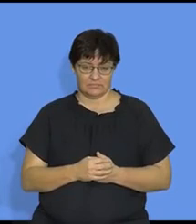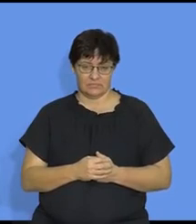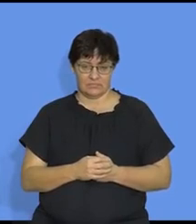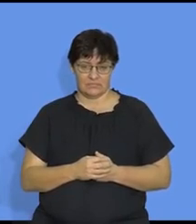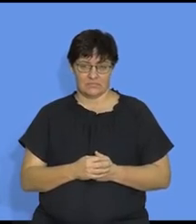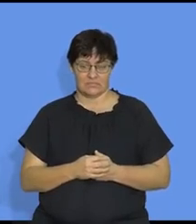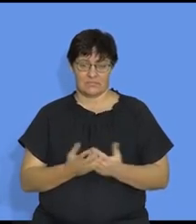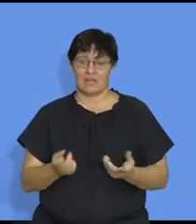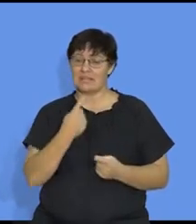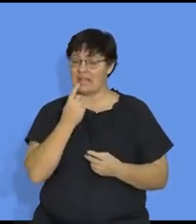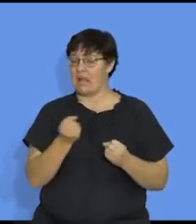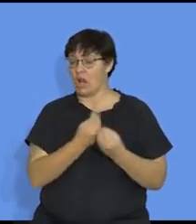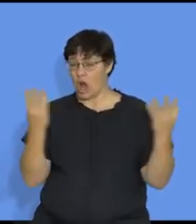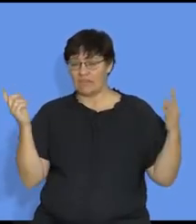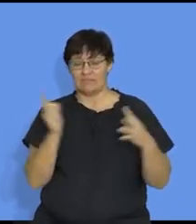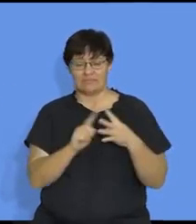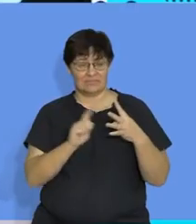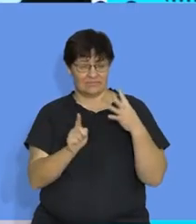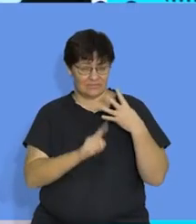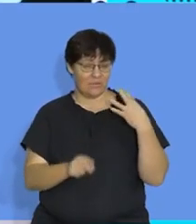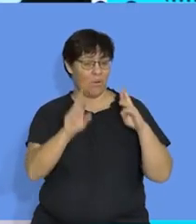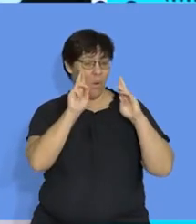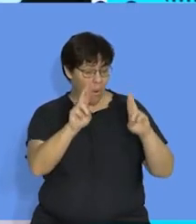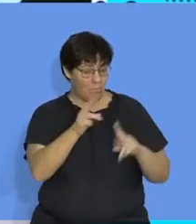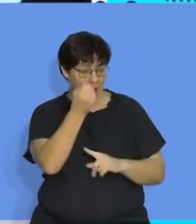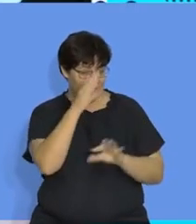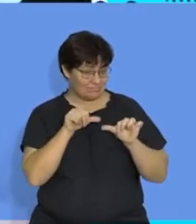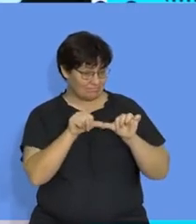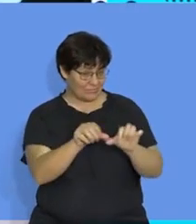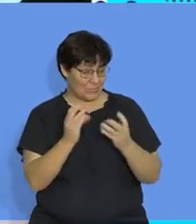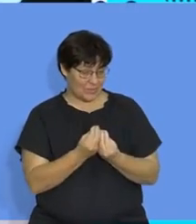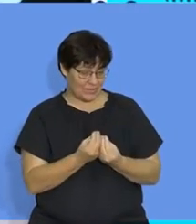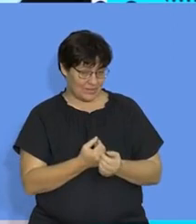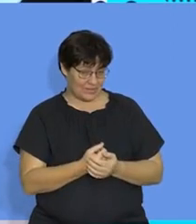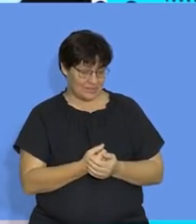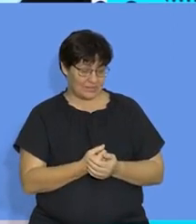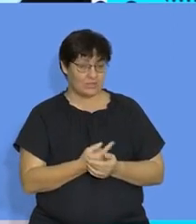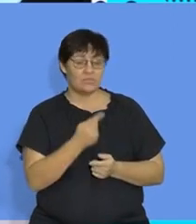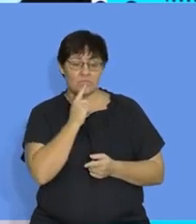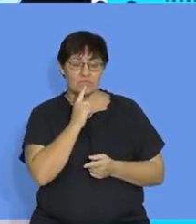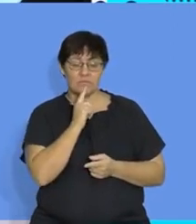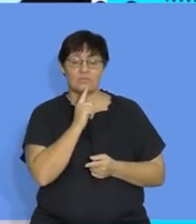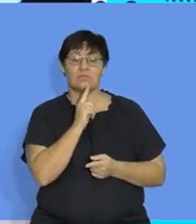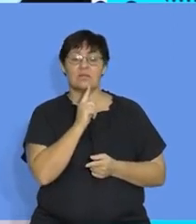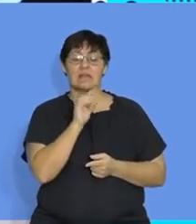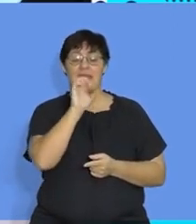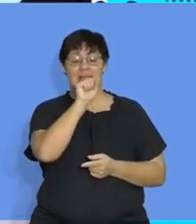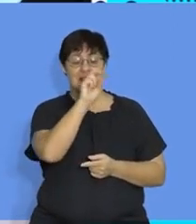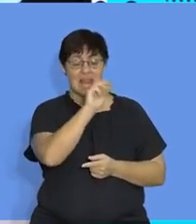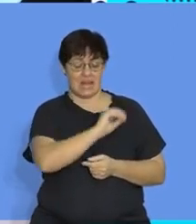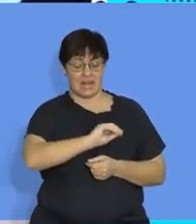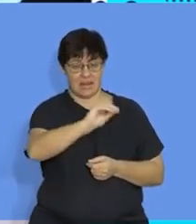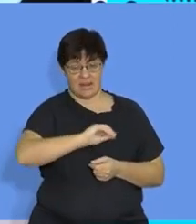guys. So I've said a lot of different things, but I hope that everyone's still with me. In order for me to substitute into